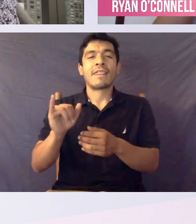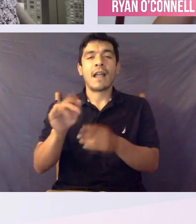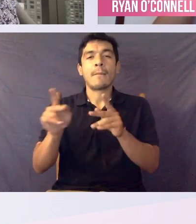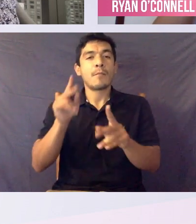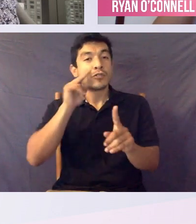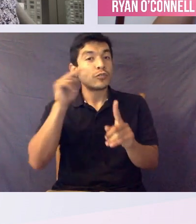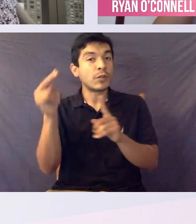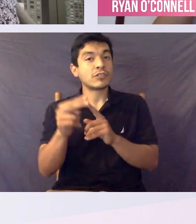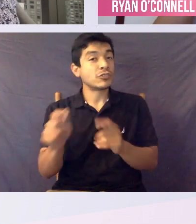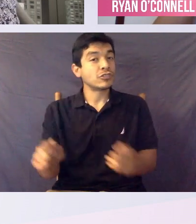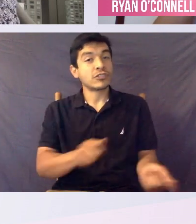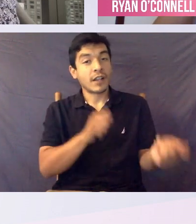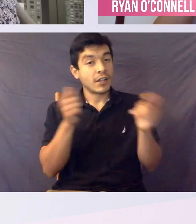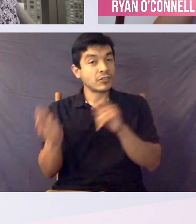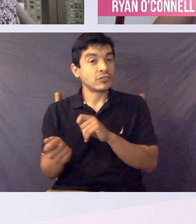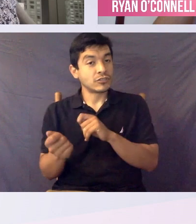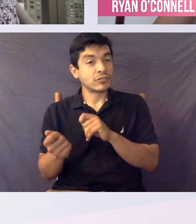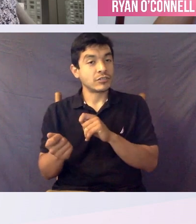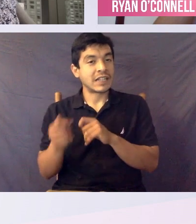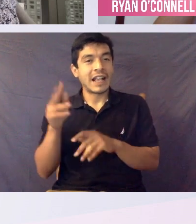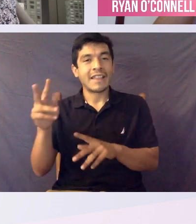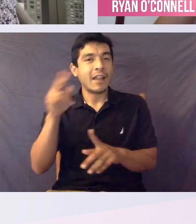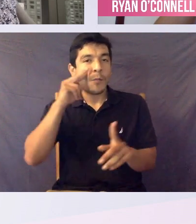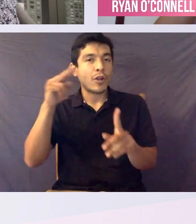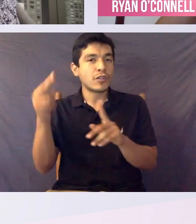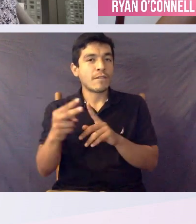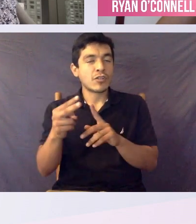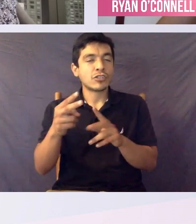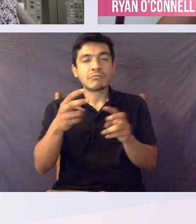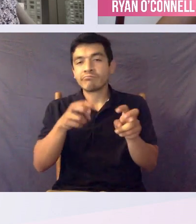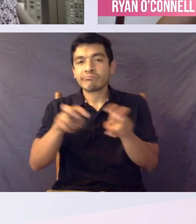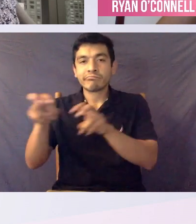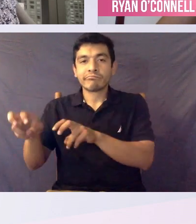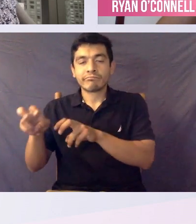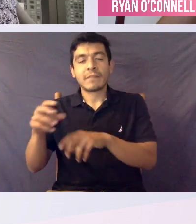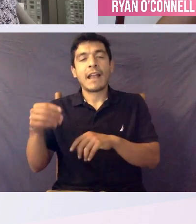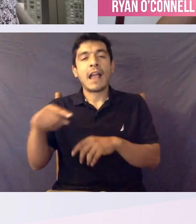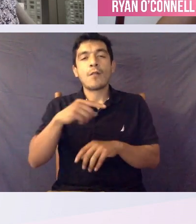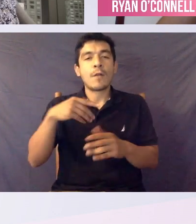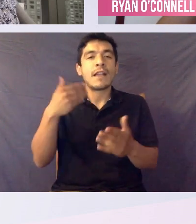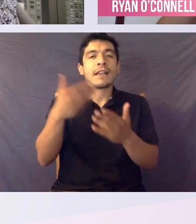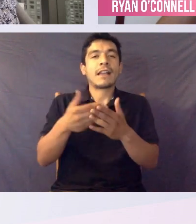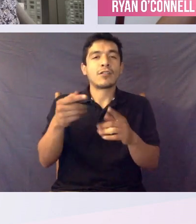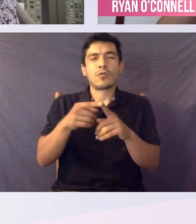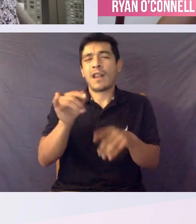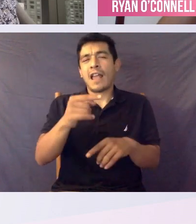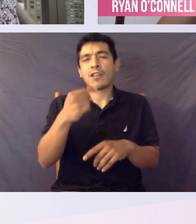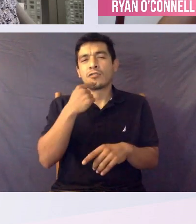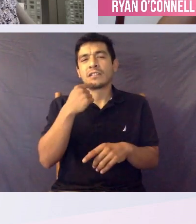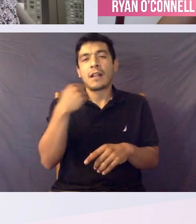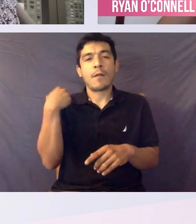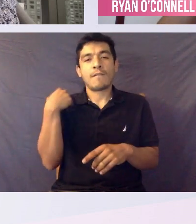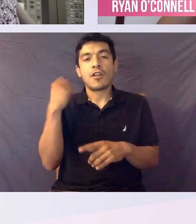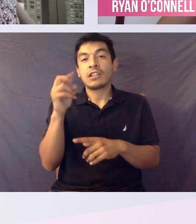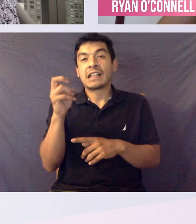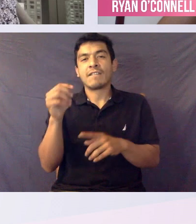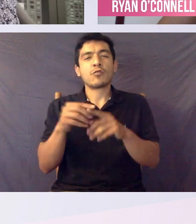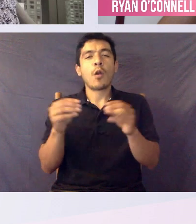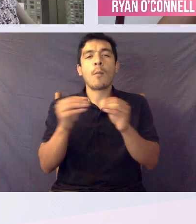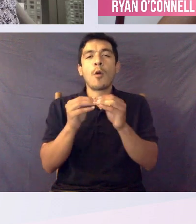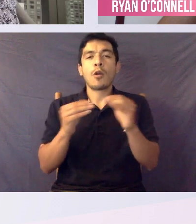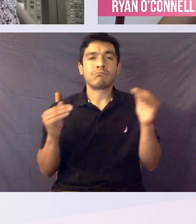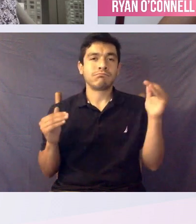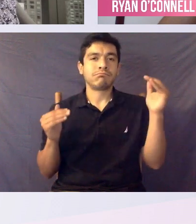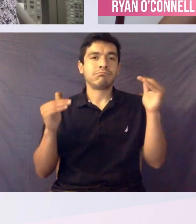perspectives change, that their points of views shift, and that we get to, as you were mentioning earlier, Stephen, to a more just and kind of